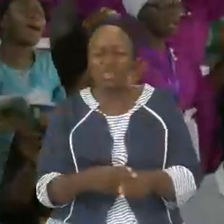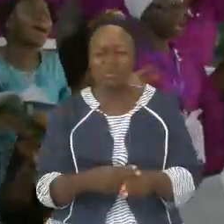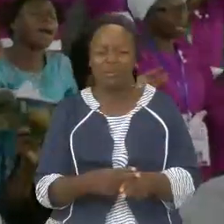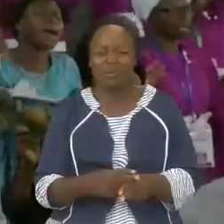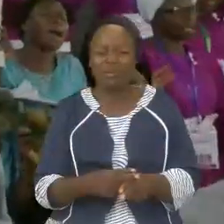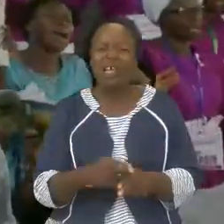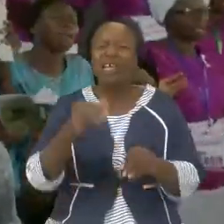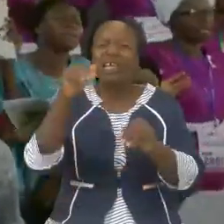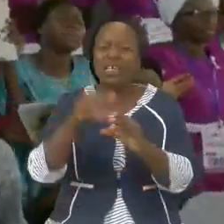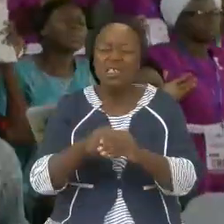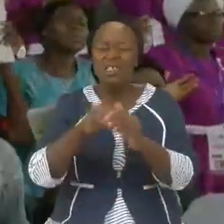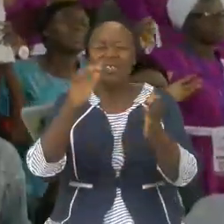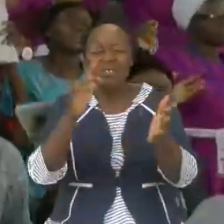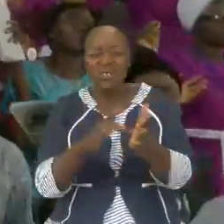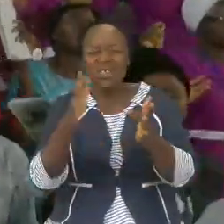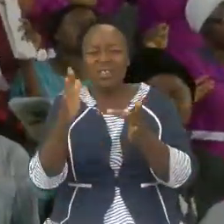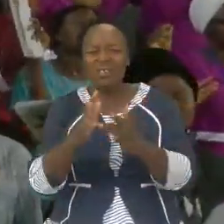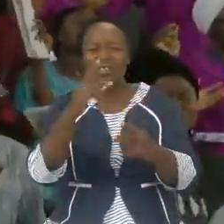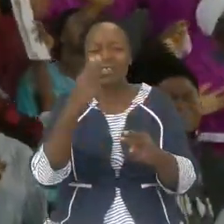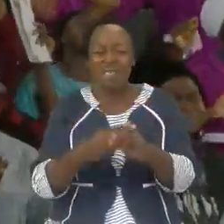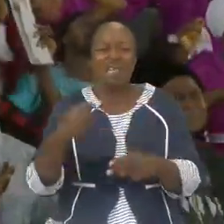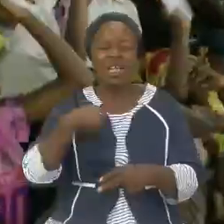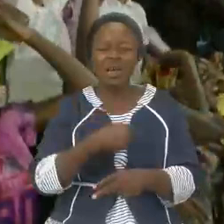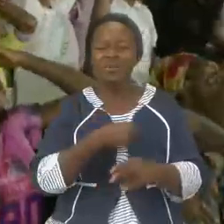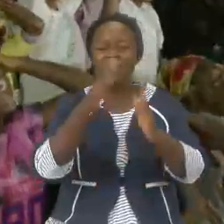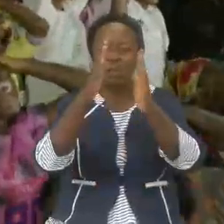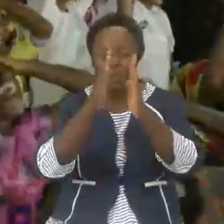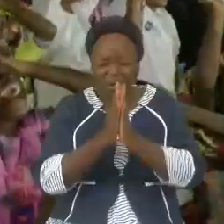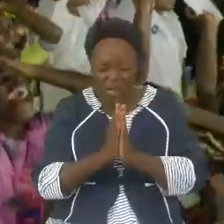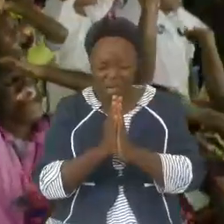In Jesus' name we pray.